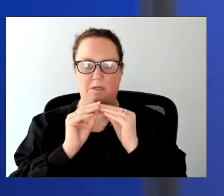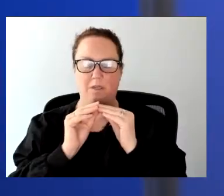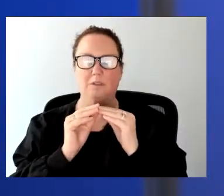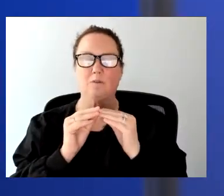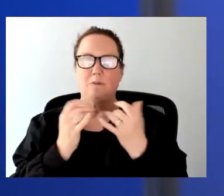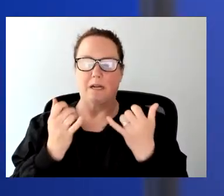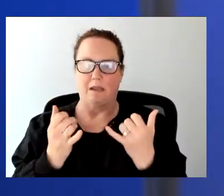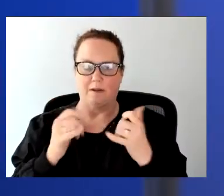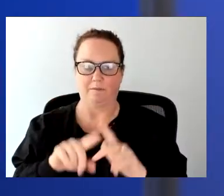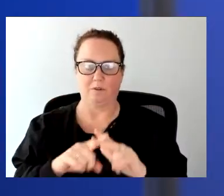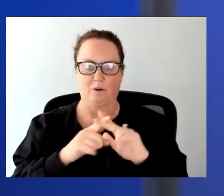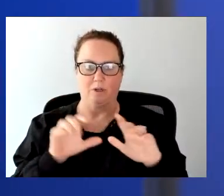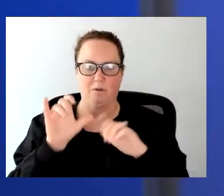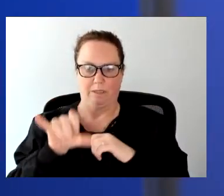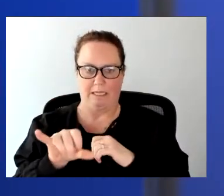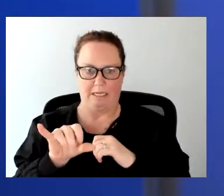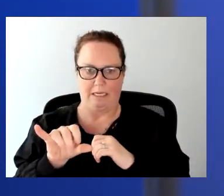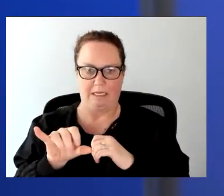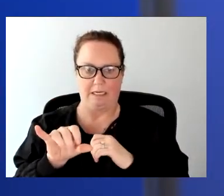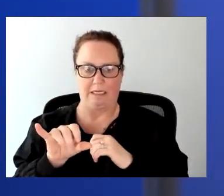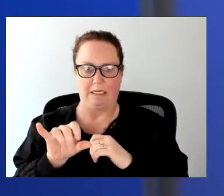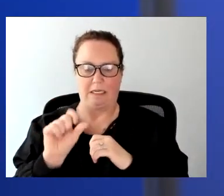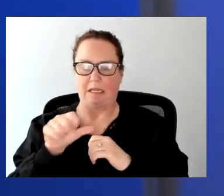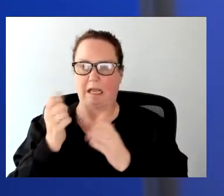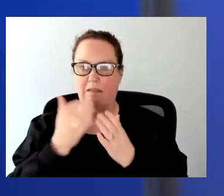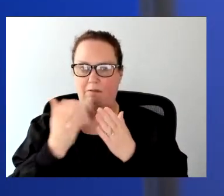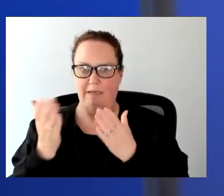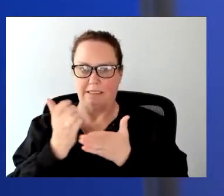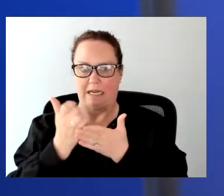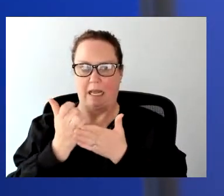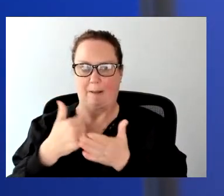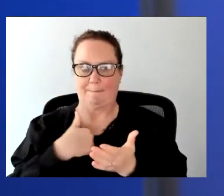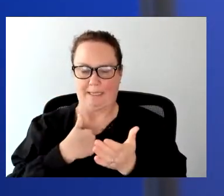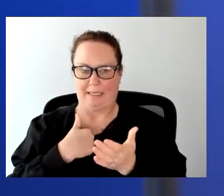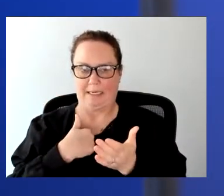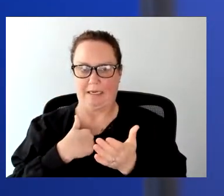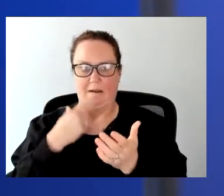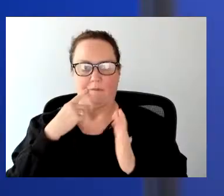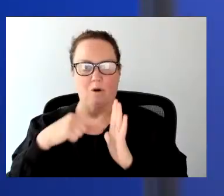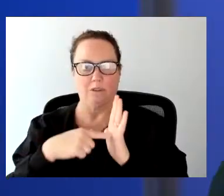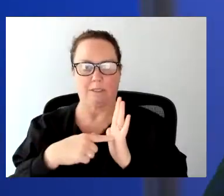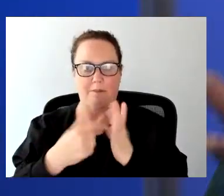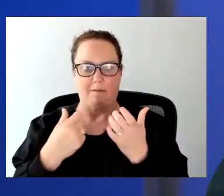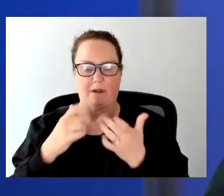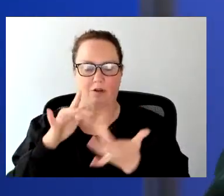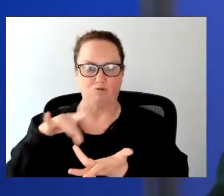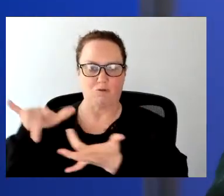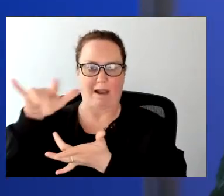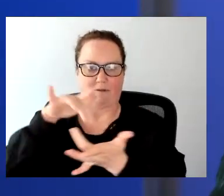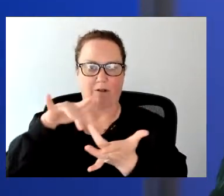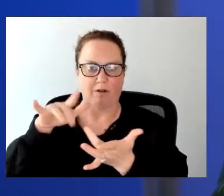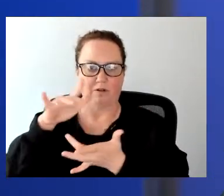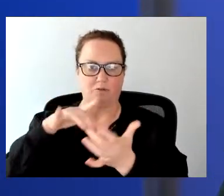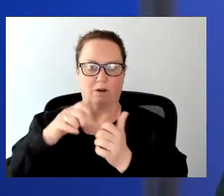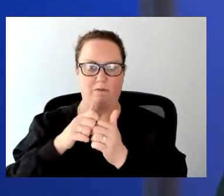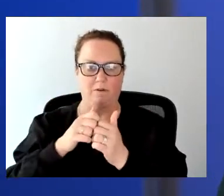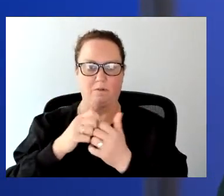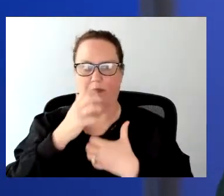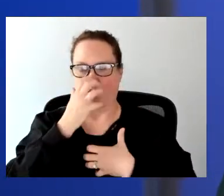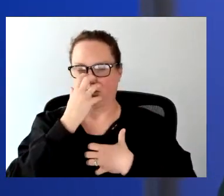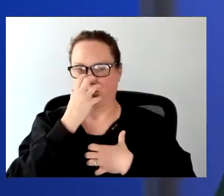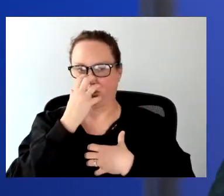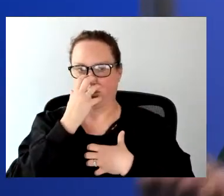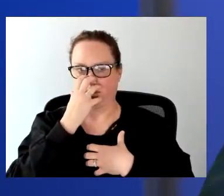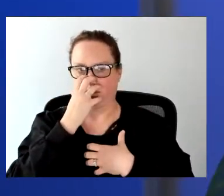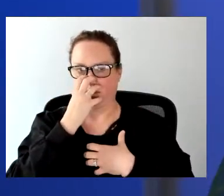I've started discovering, other things that could help me. So for example, if I travel, I would have to travel with like a portable